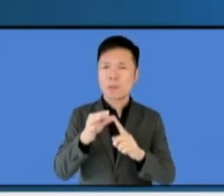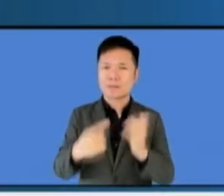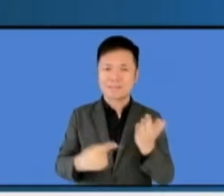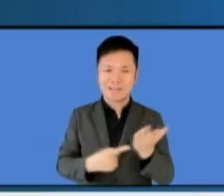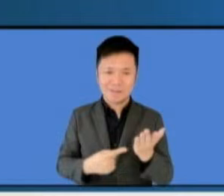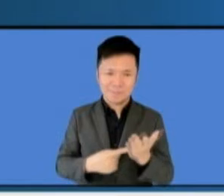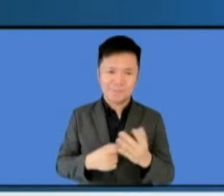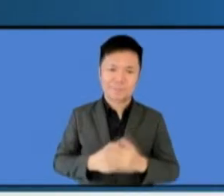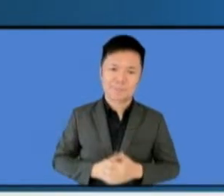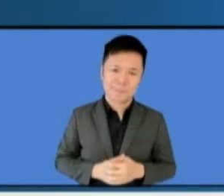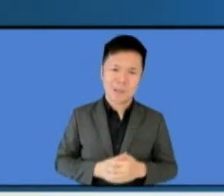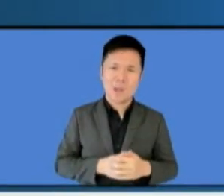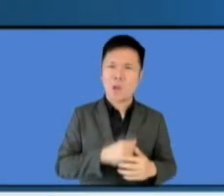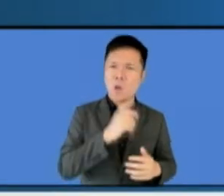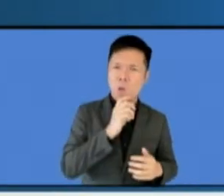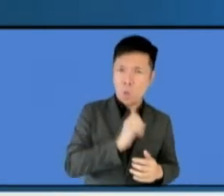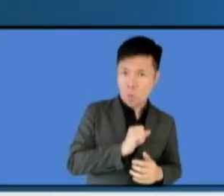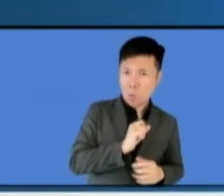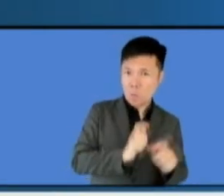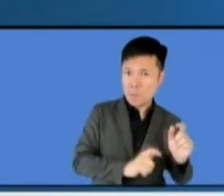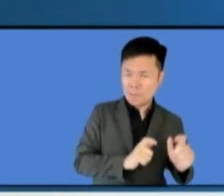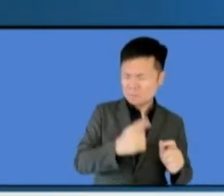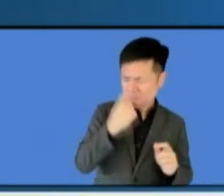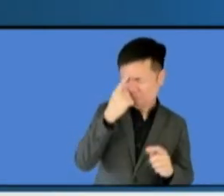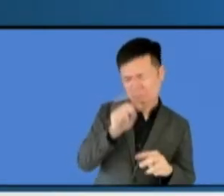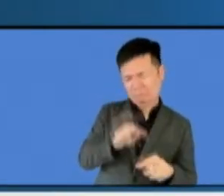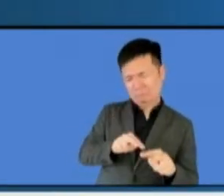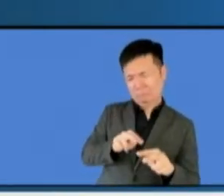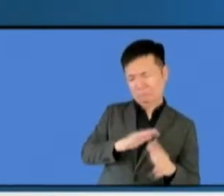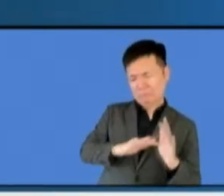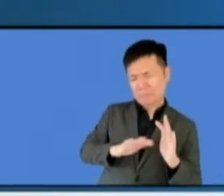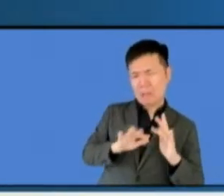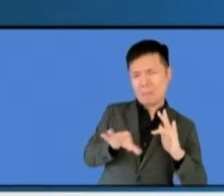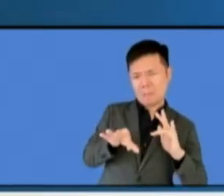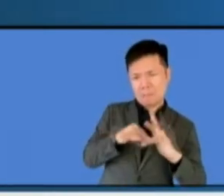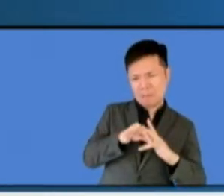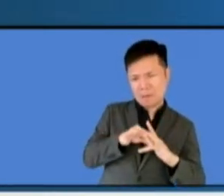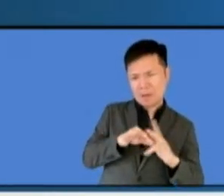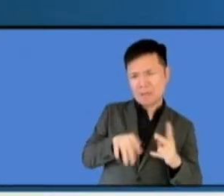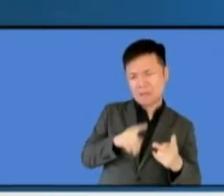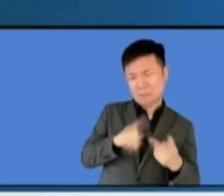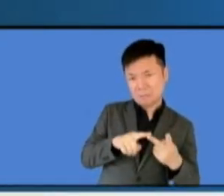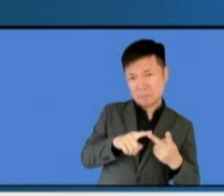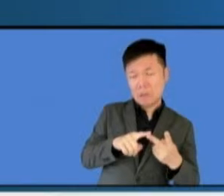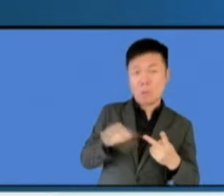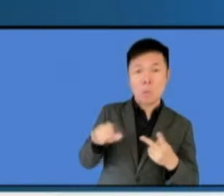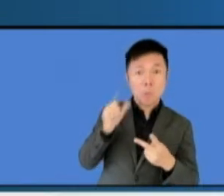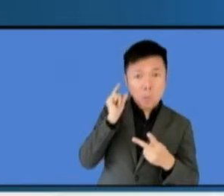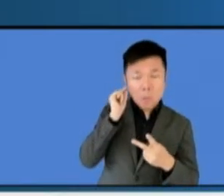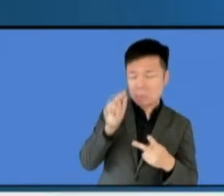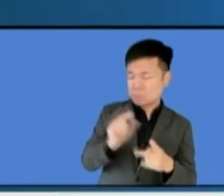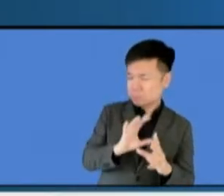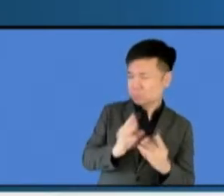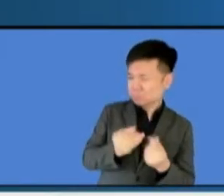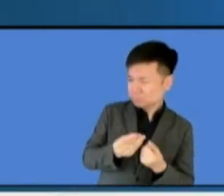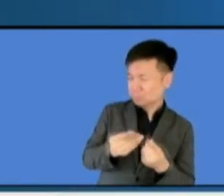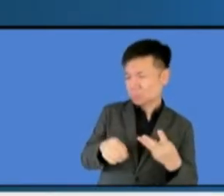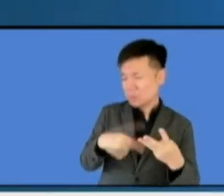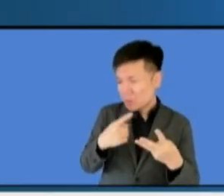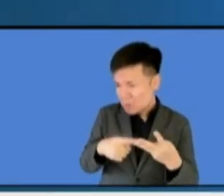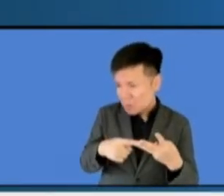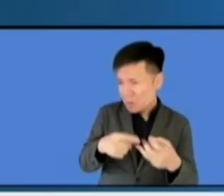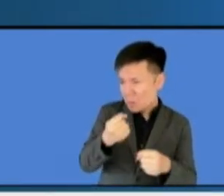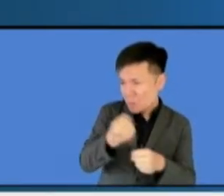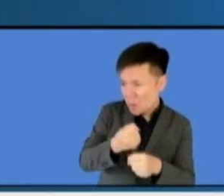still have conservative views on issues like marriage, career choices, whether to have children or not, involvement in